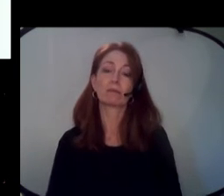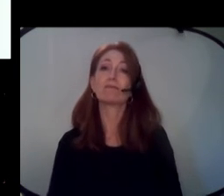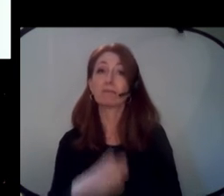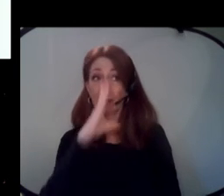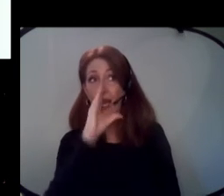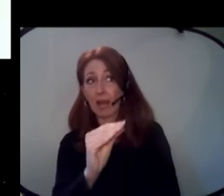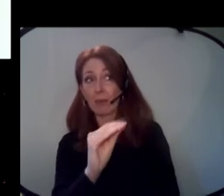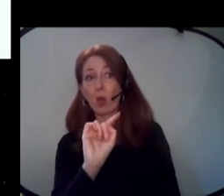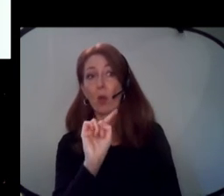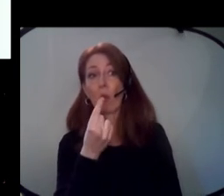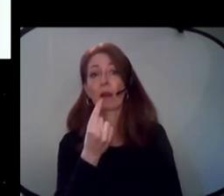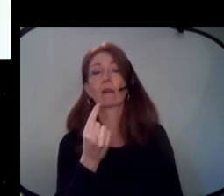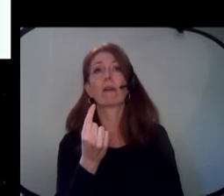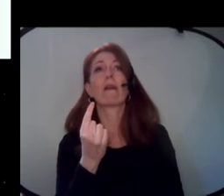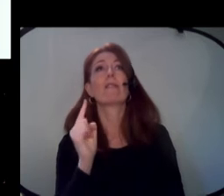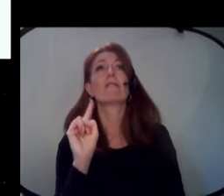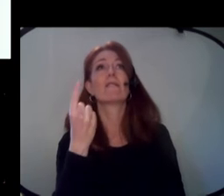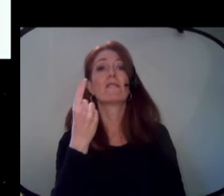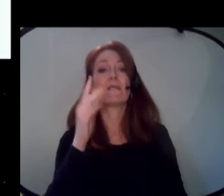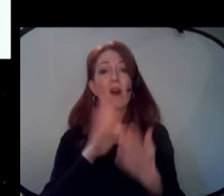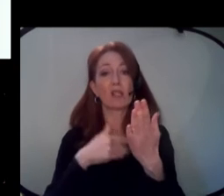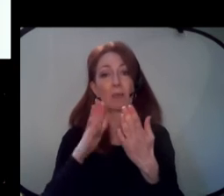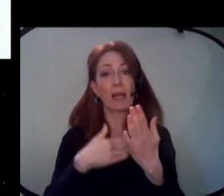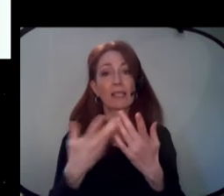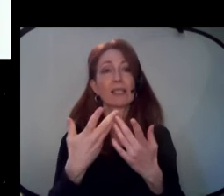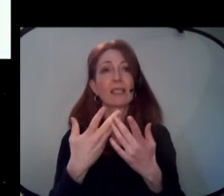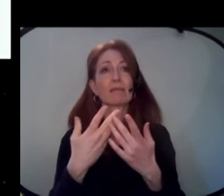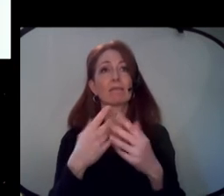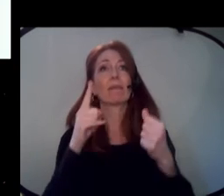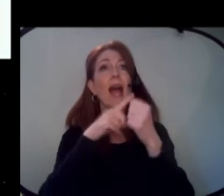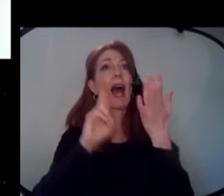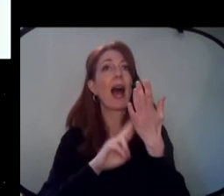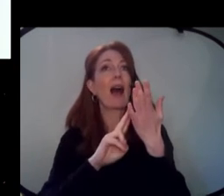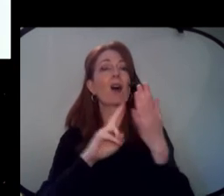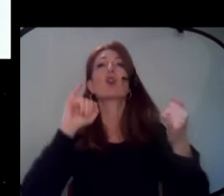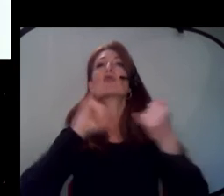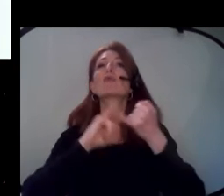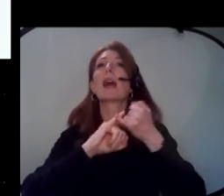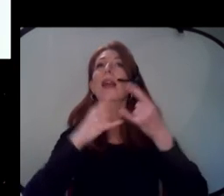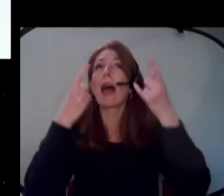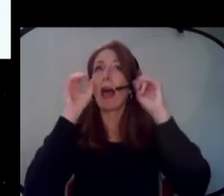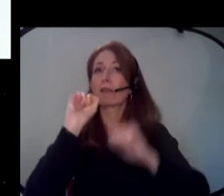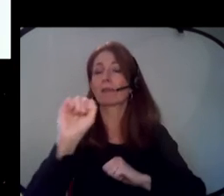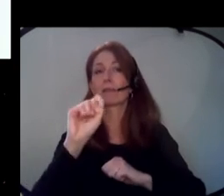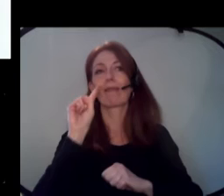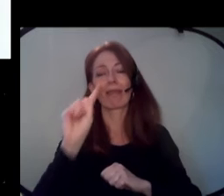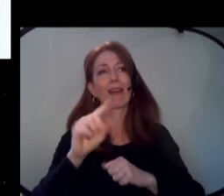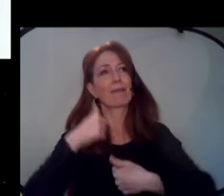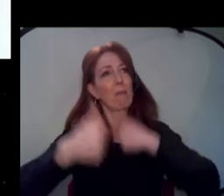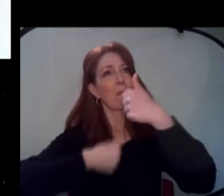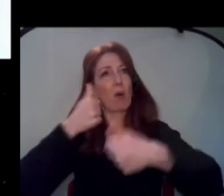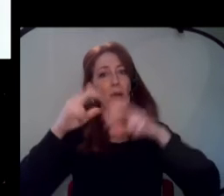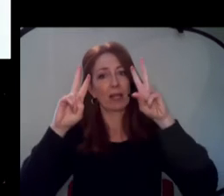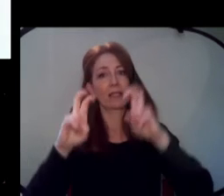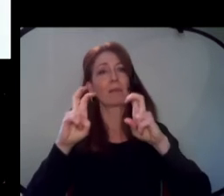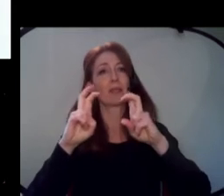first paintings. It's a Susanna and the Elders. Susanna and the Elders is a really popular subject for biblical paintings